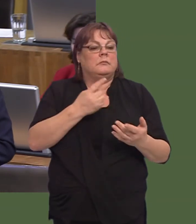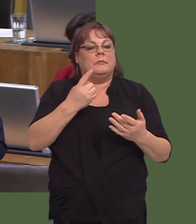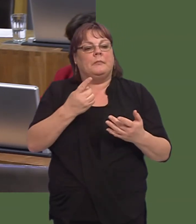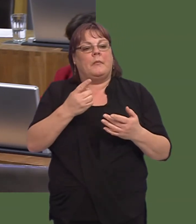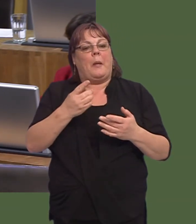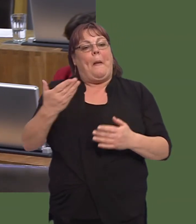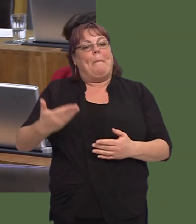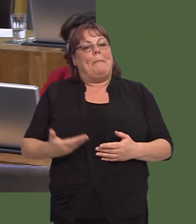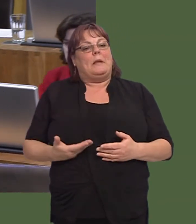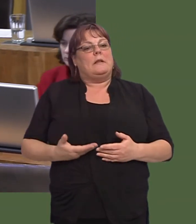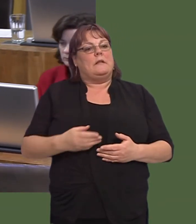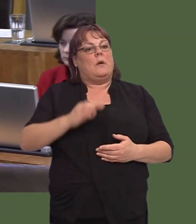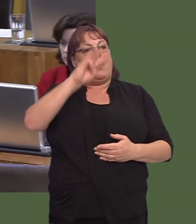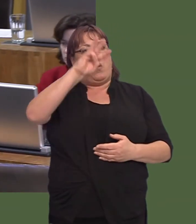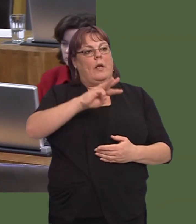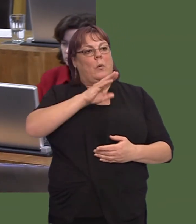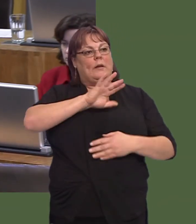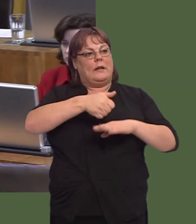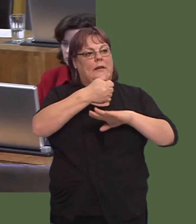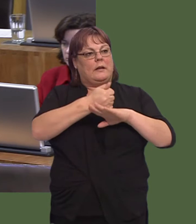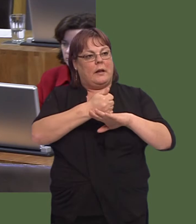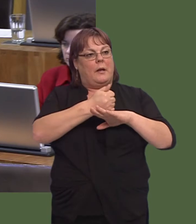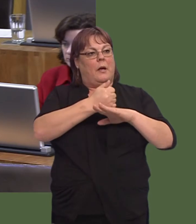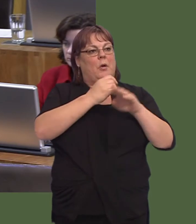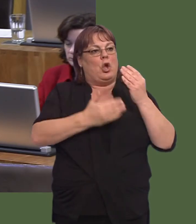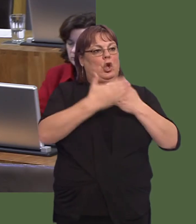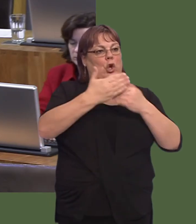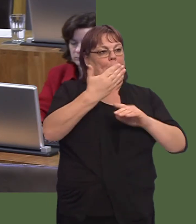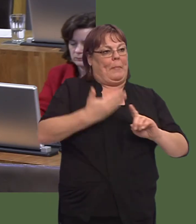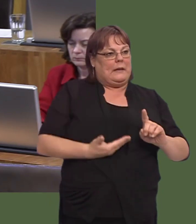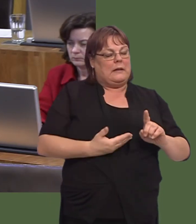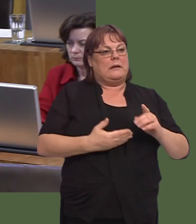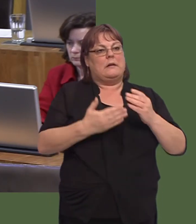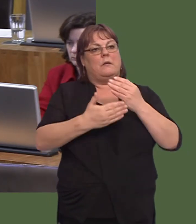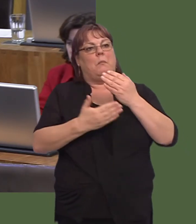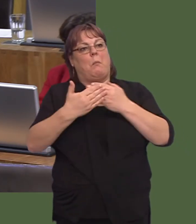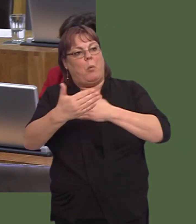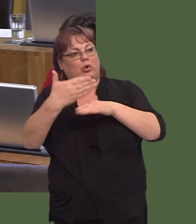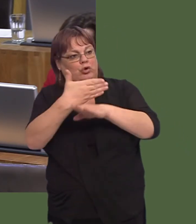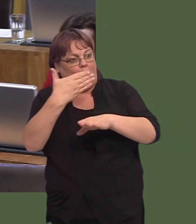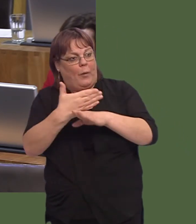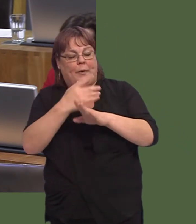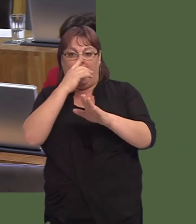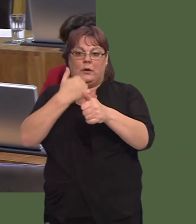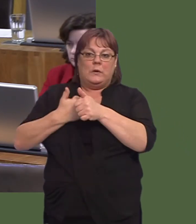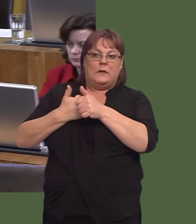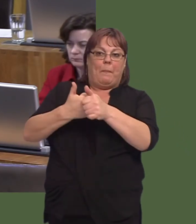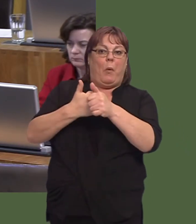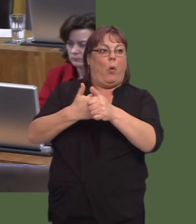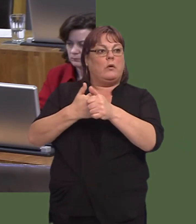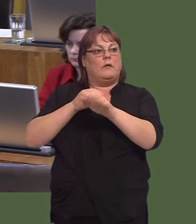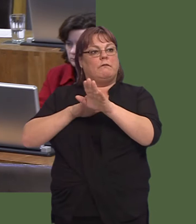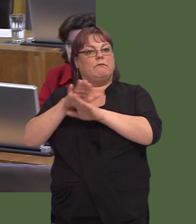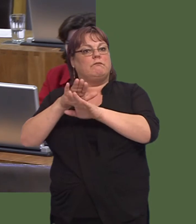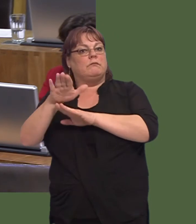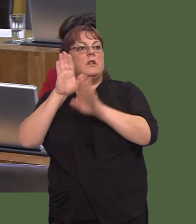latest phase of Business Wales aims to create 10,000 new businesses, 28,300 new jobs, and provide support to help inspire the next generation. And